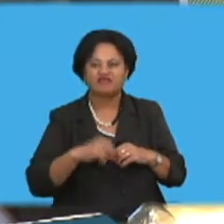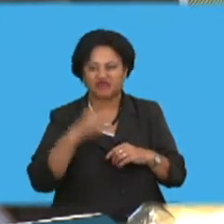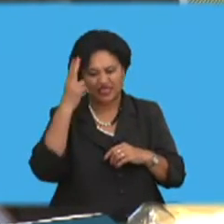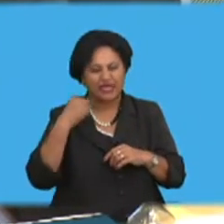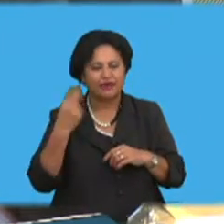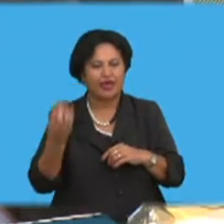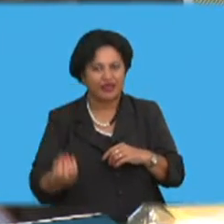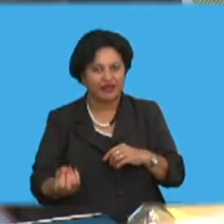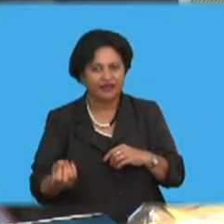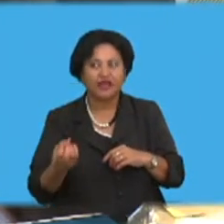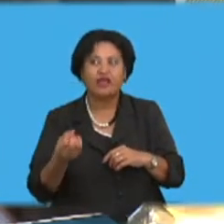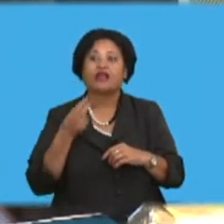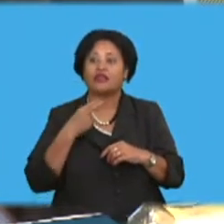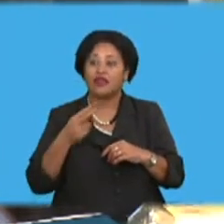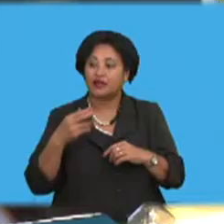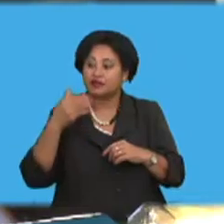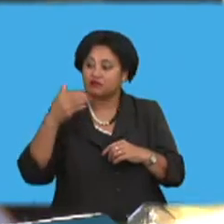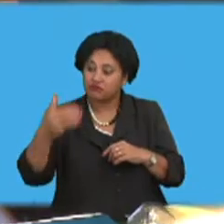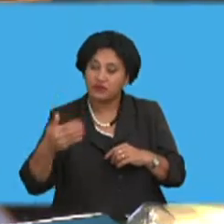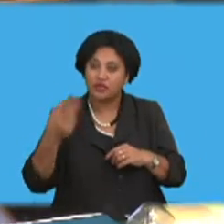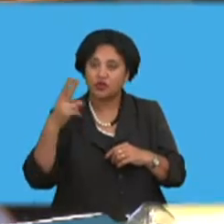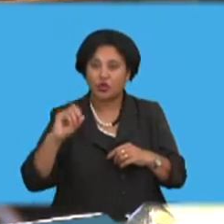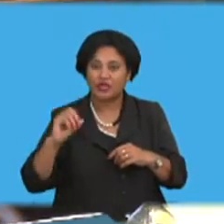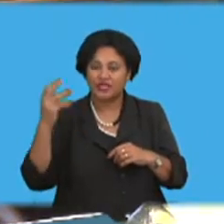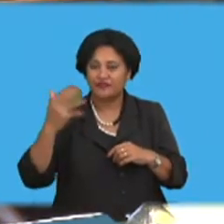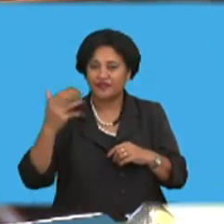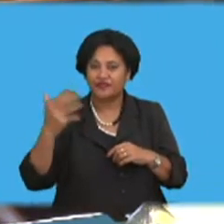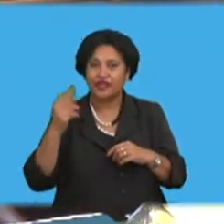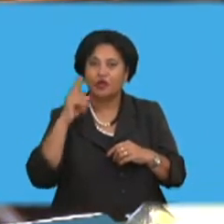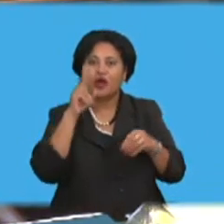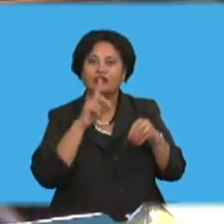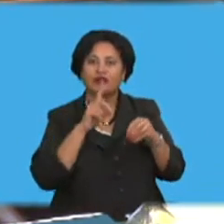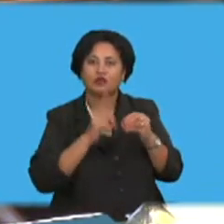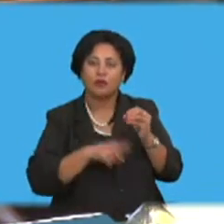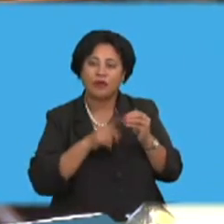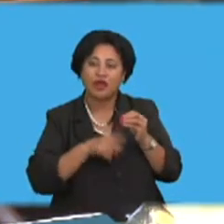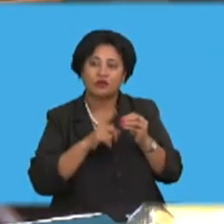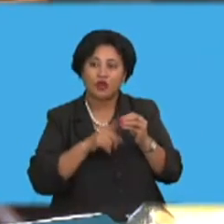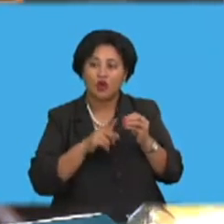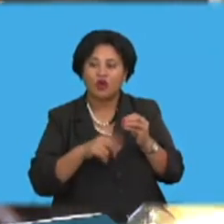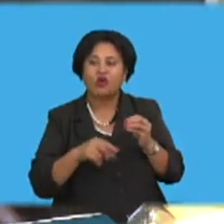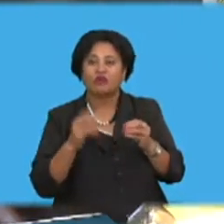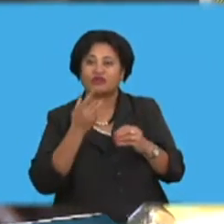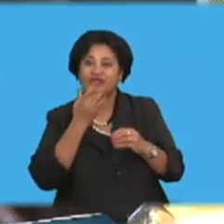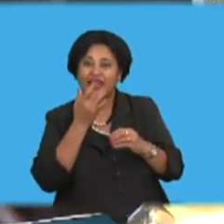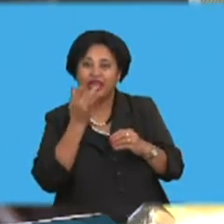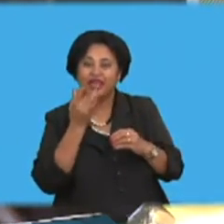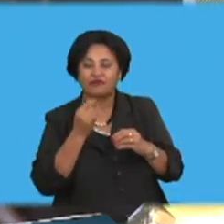And of course, 2015, one of the tomato varieties, we named it